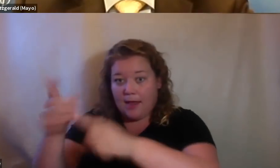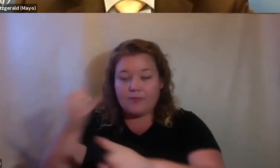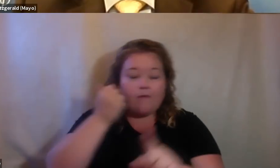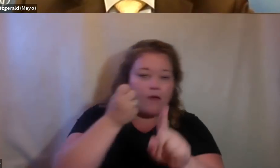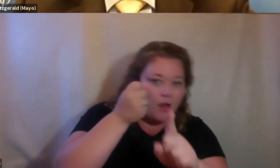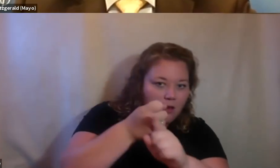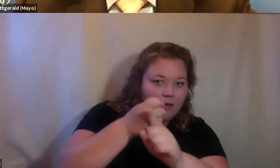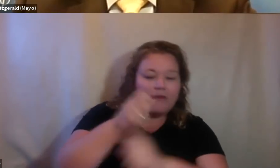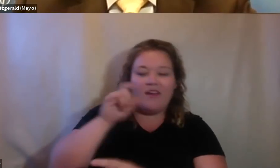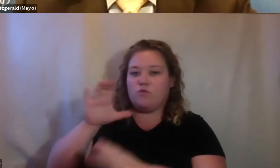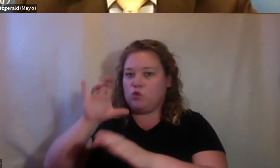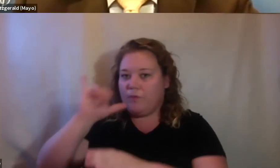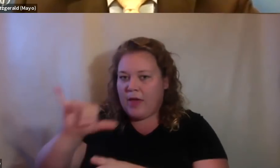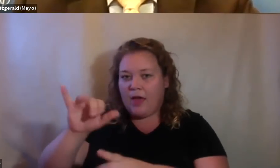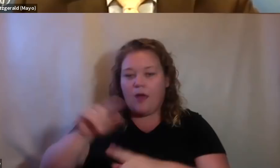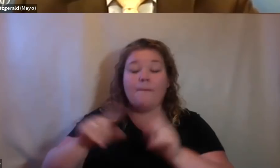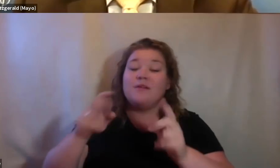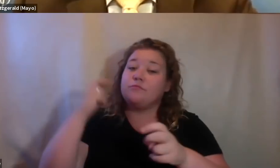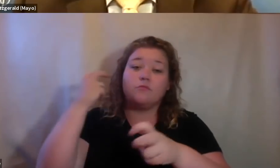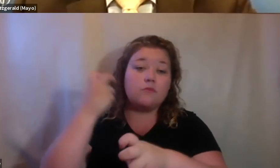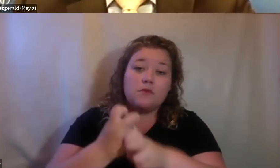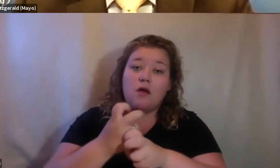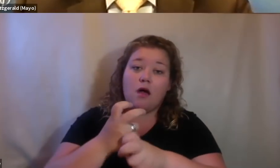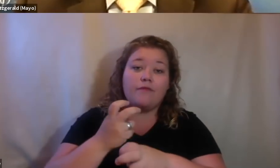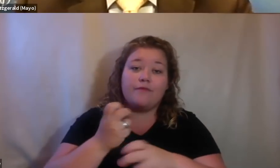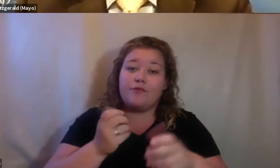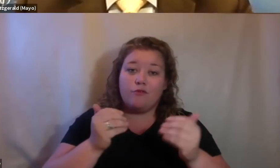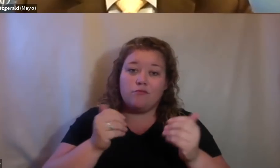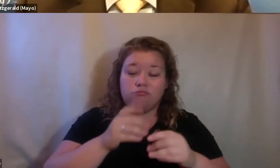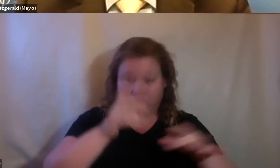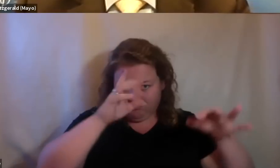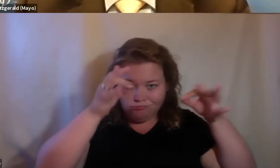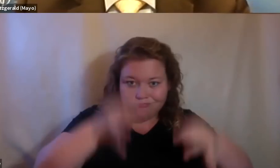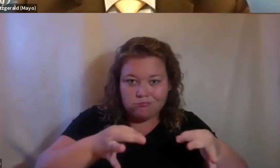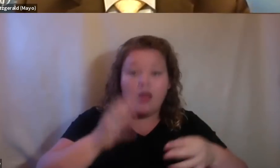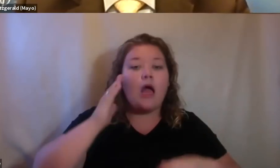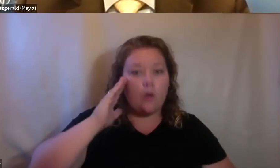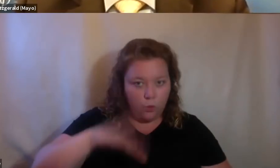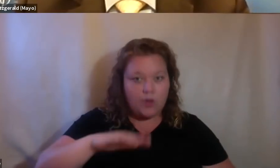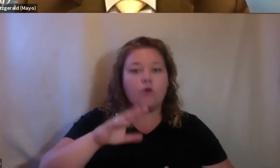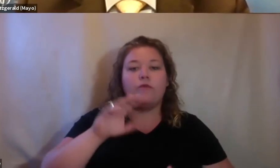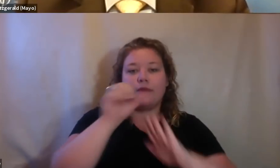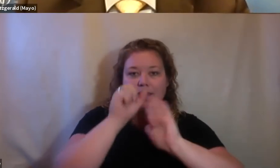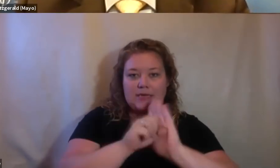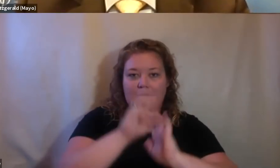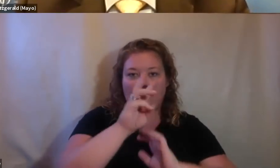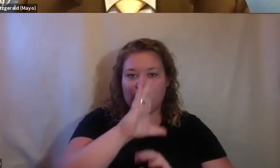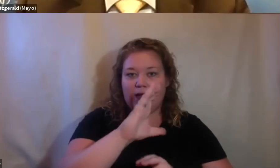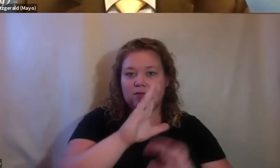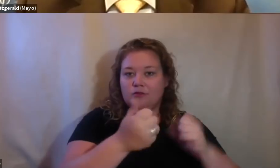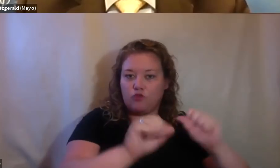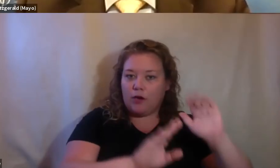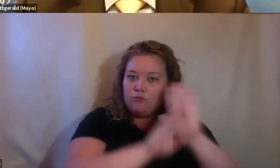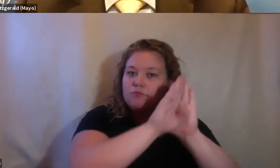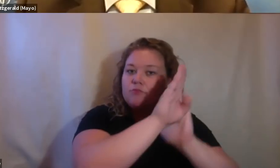want to share that we know that the state of Wisconsin is working on a decision-making framework that will support the schools to provide some of